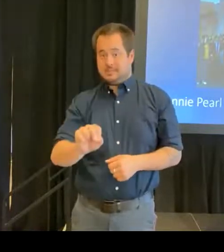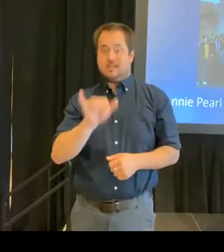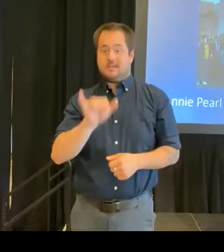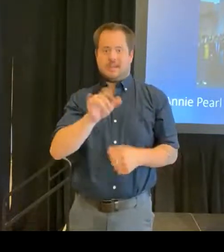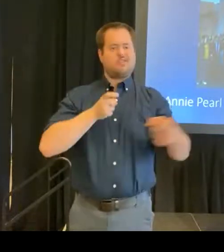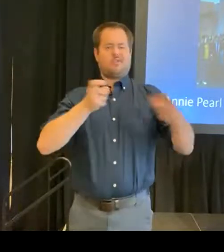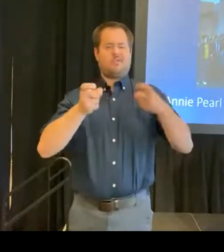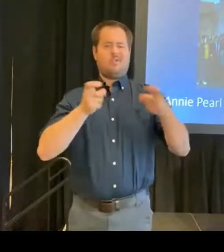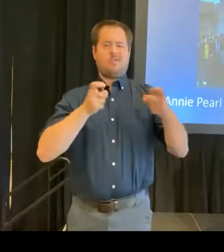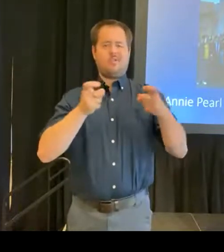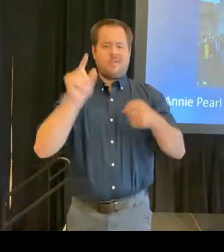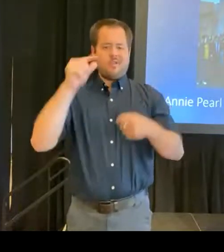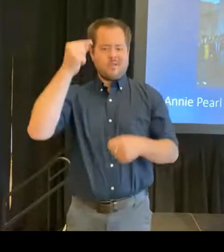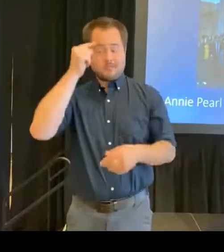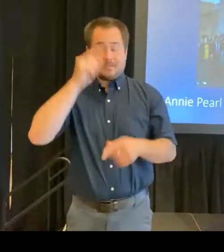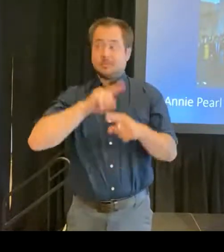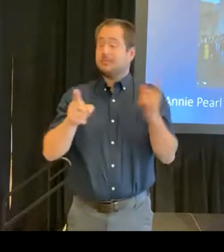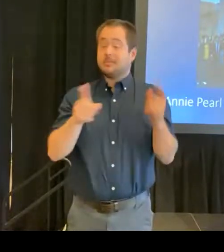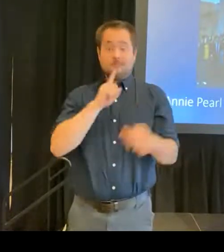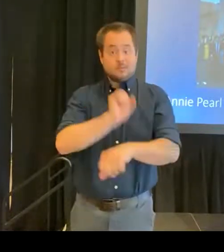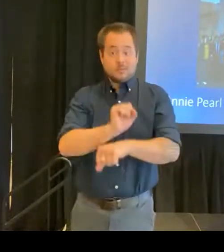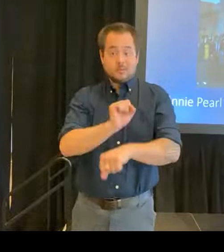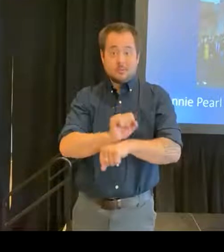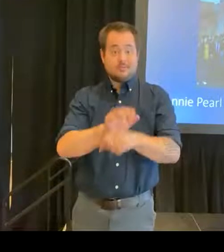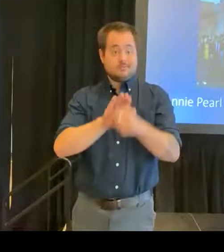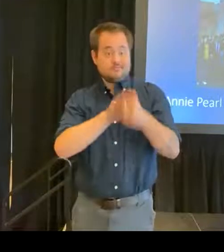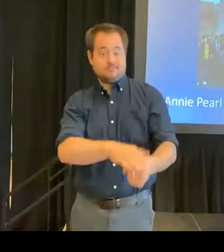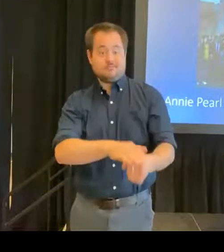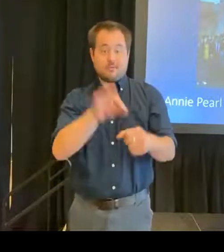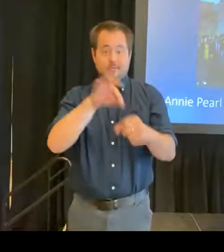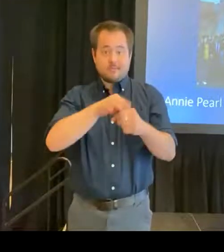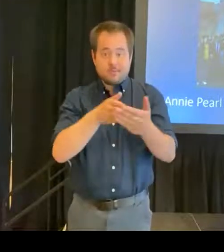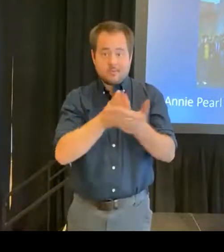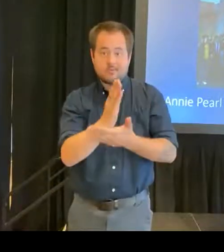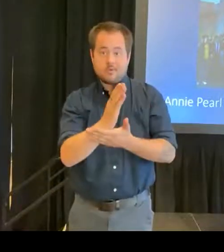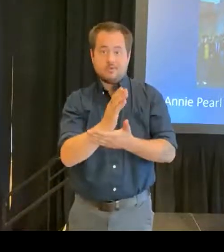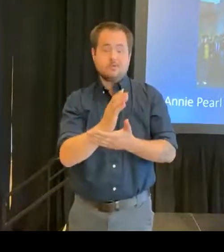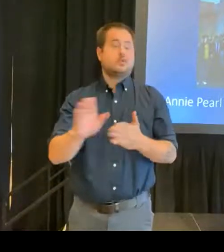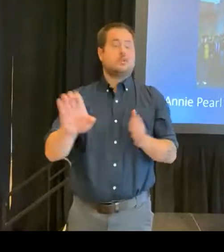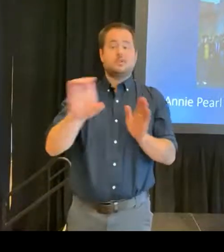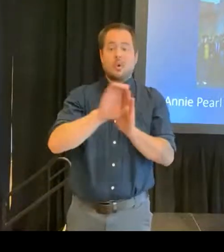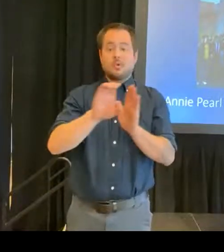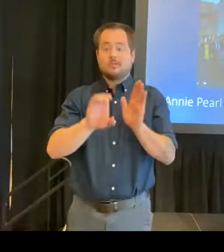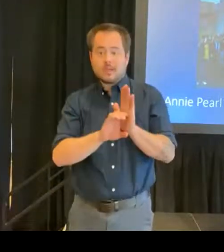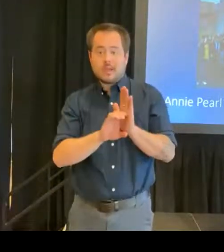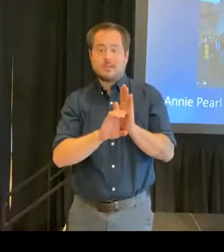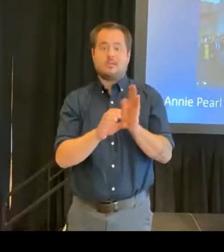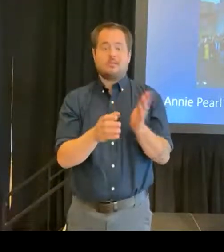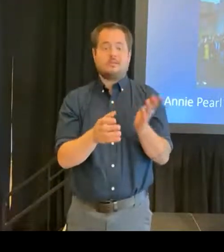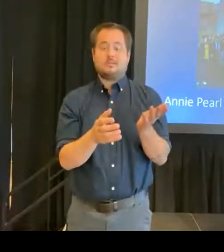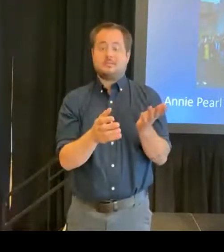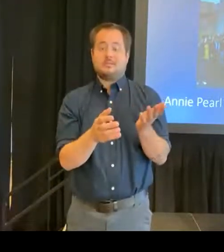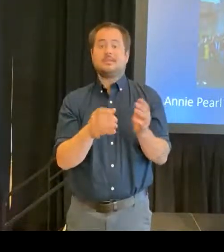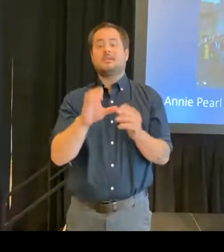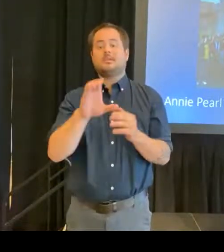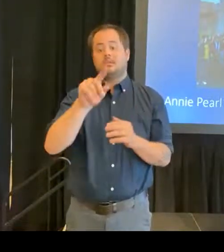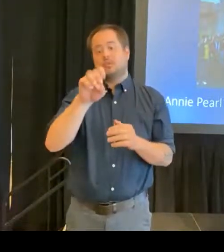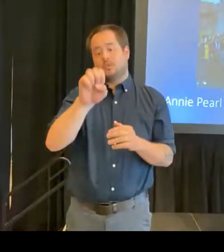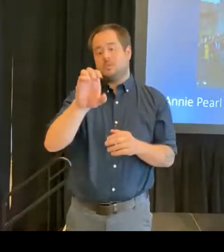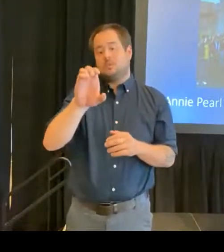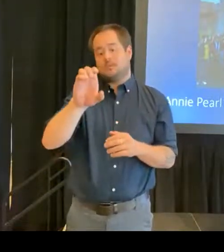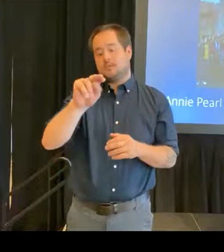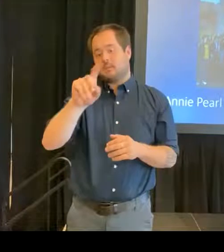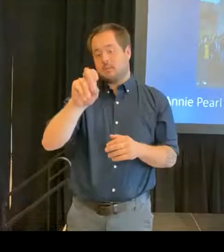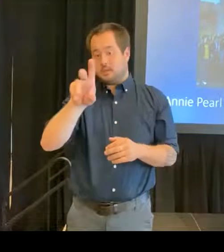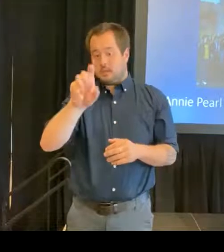about it. Suppression of voting rights, codes of conduct that keep groups of people from being able to express themselves the